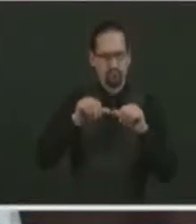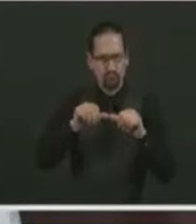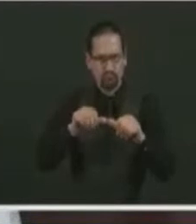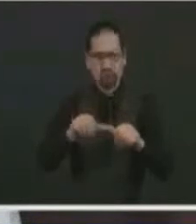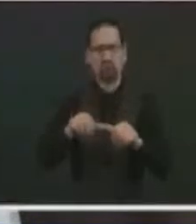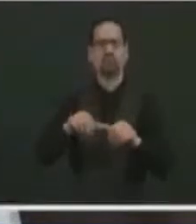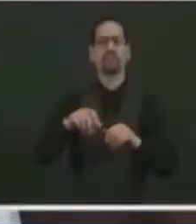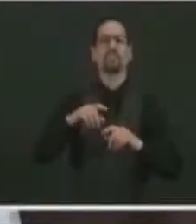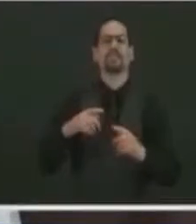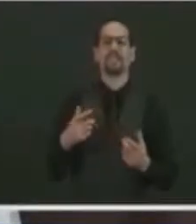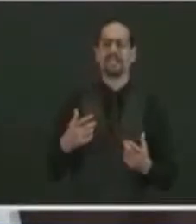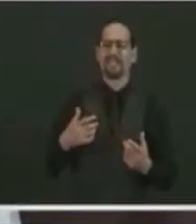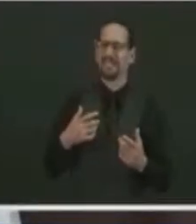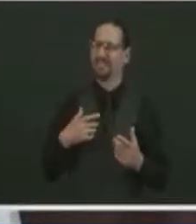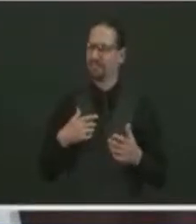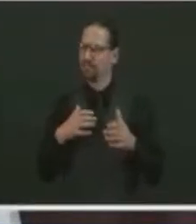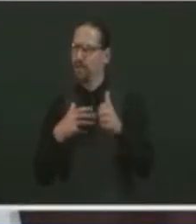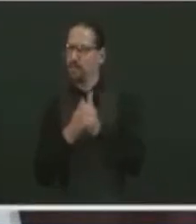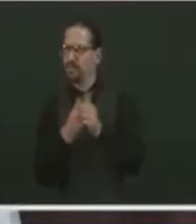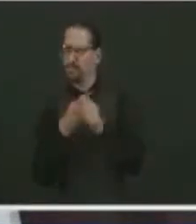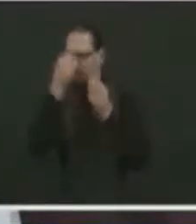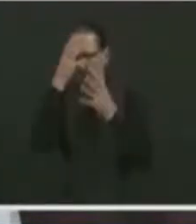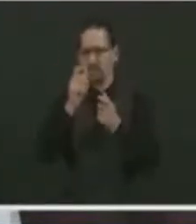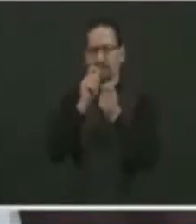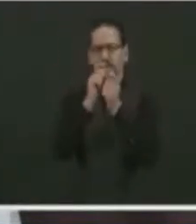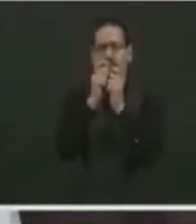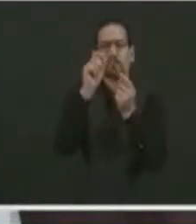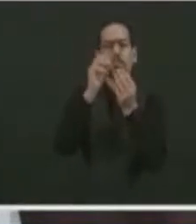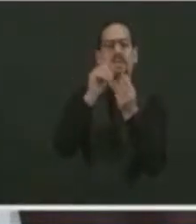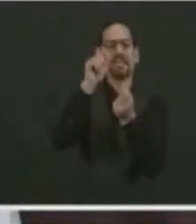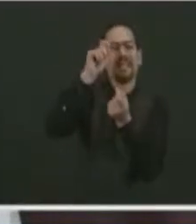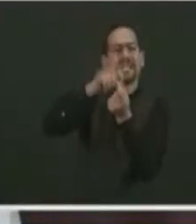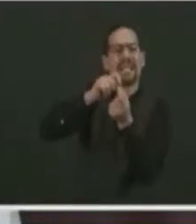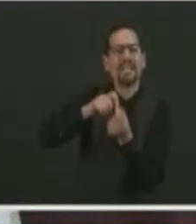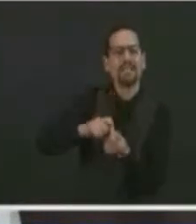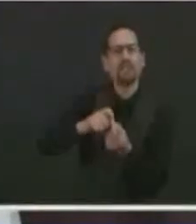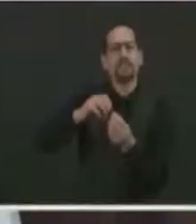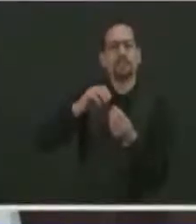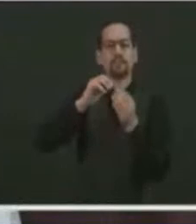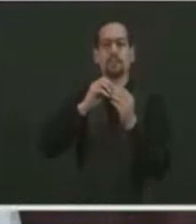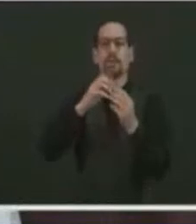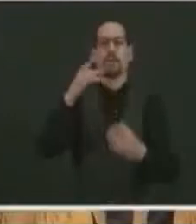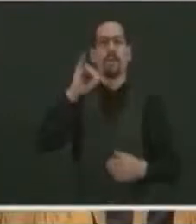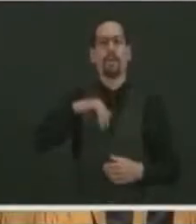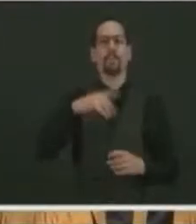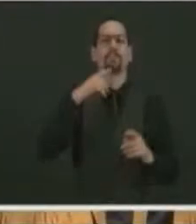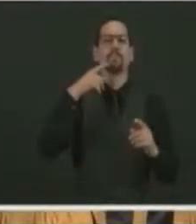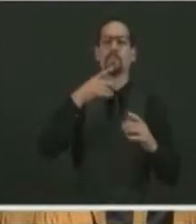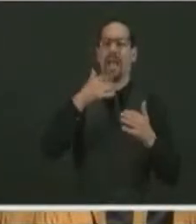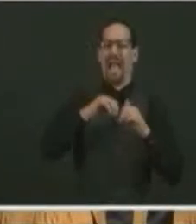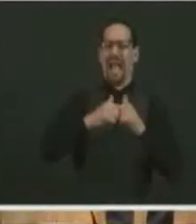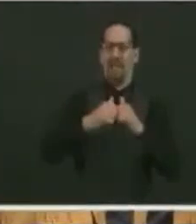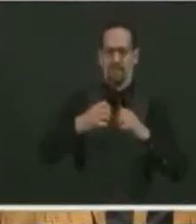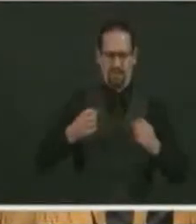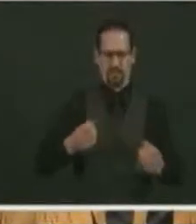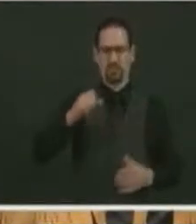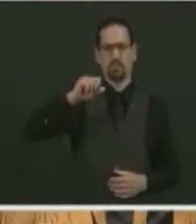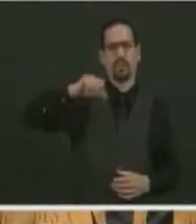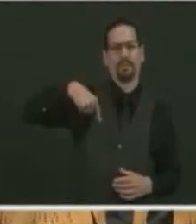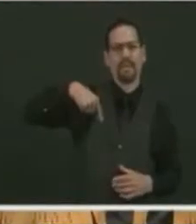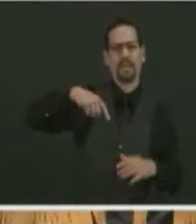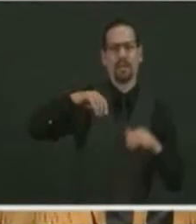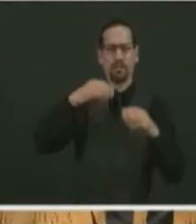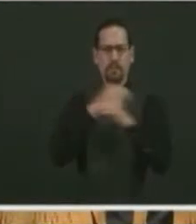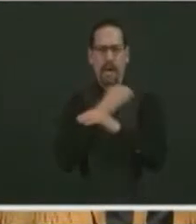to really focus on that piece and less so require the square footage. What about those distances that, the businesses that would prefer the